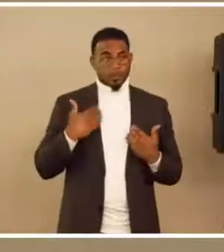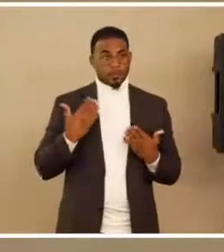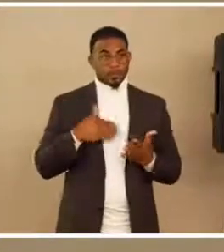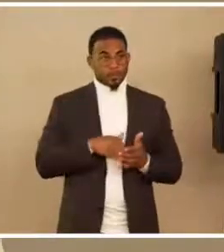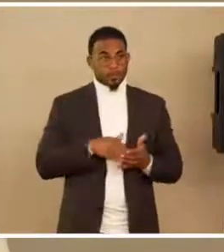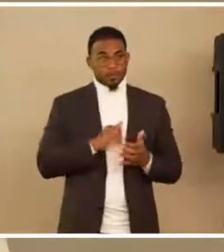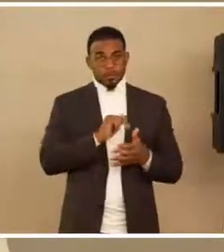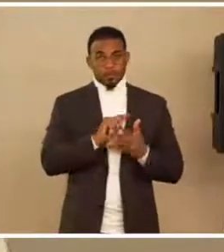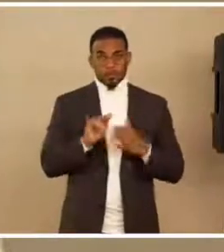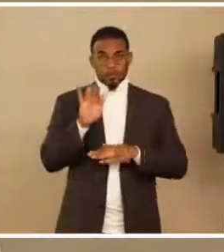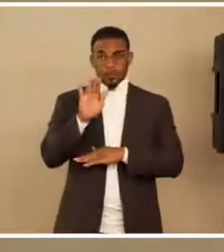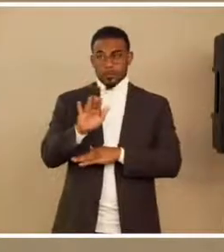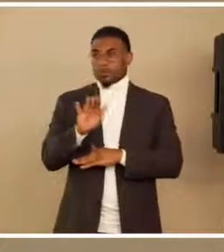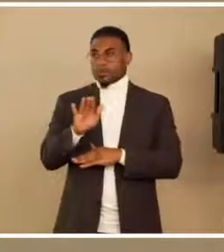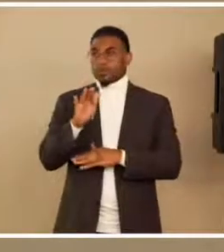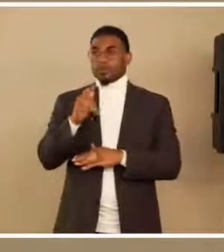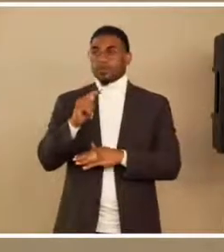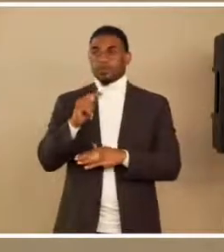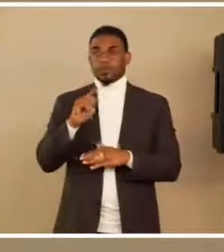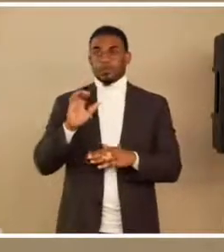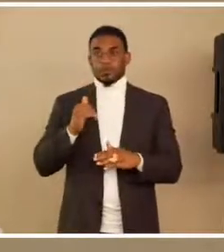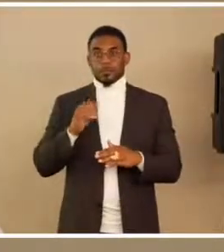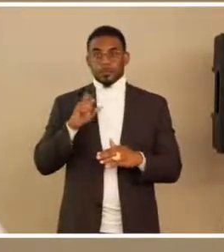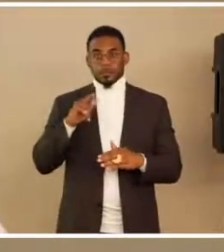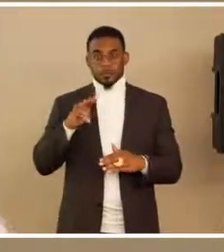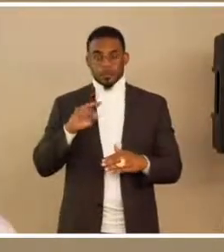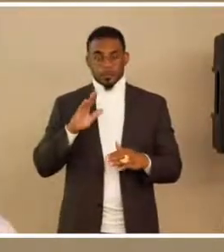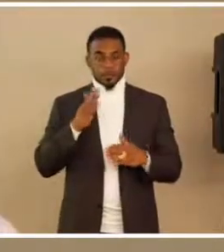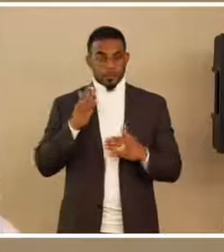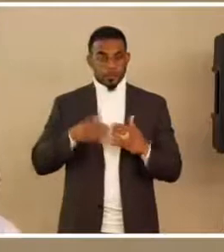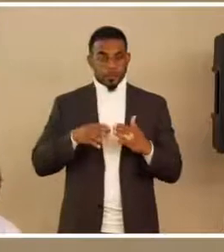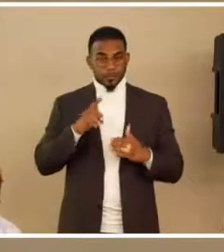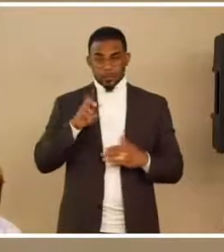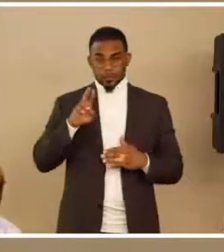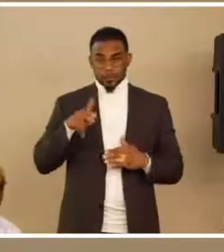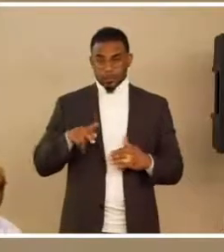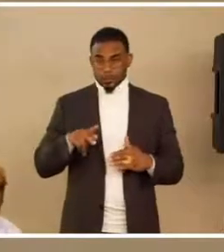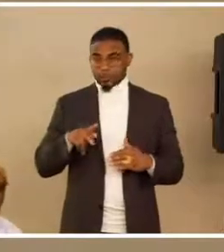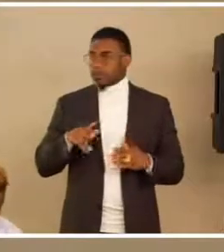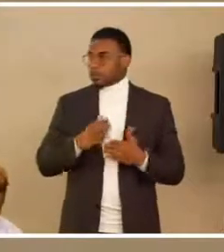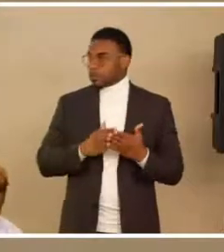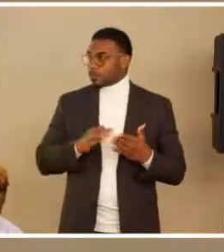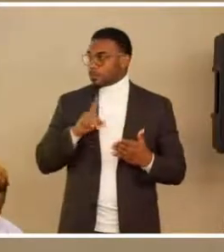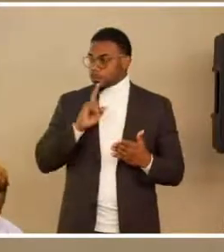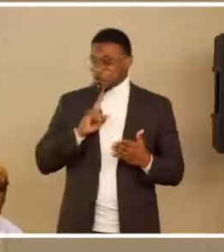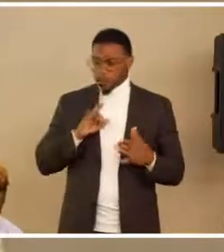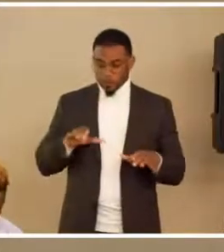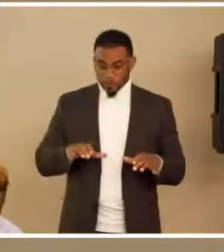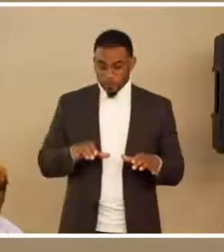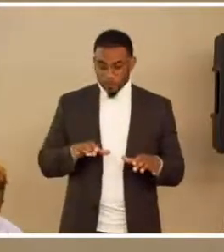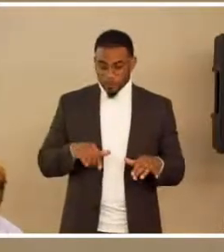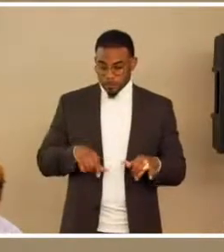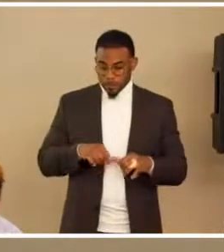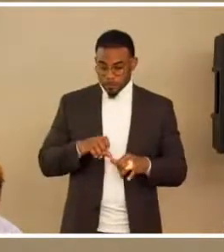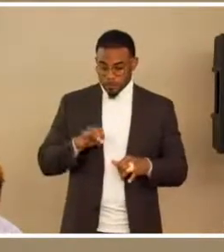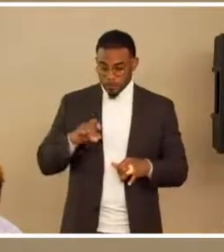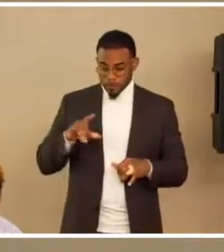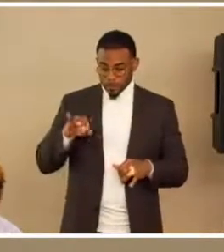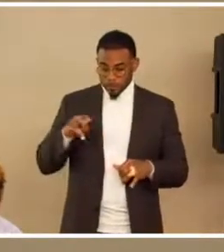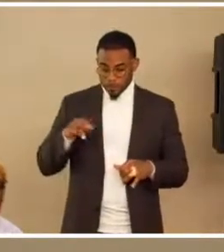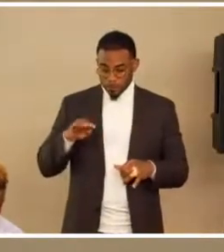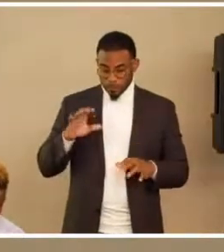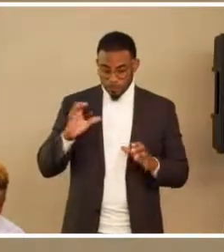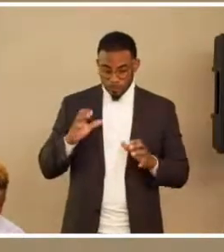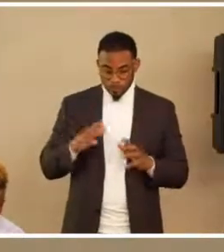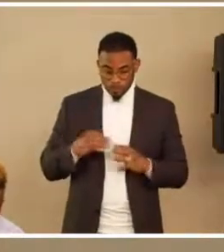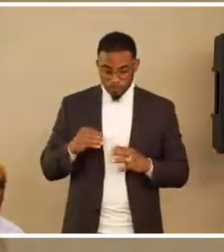again all afternoon a VR salon, and these are finished VR pieces that have been done around social justice